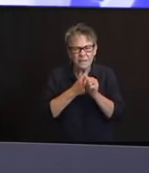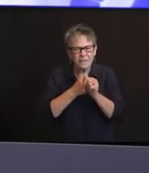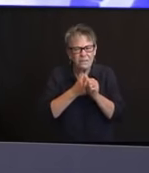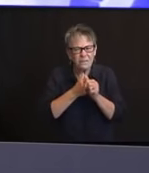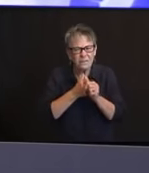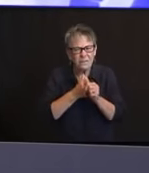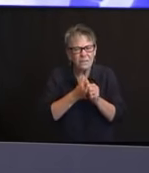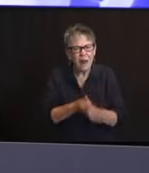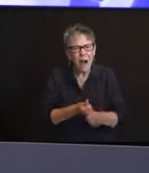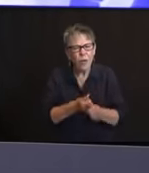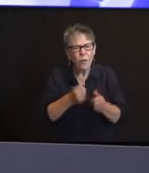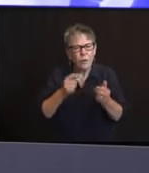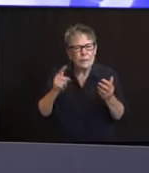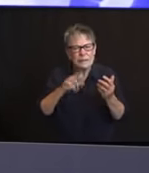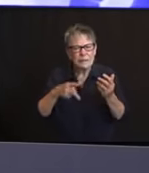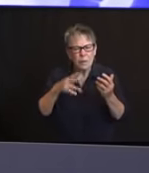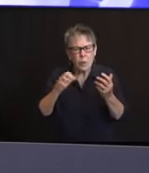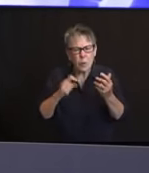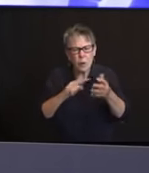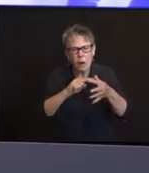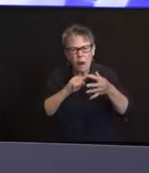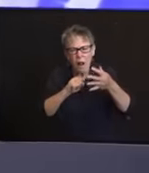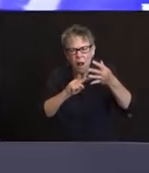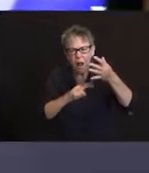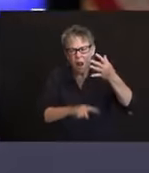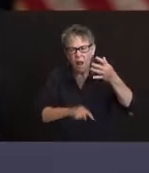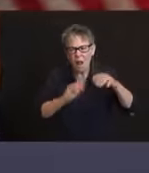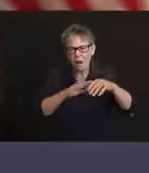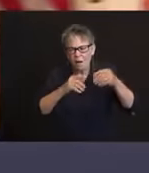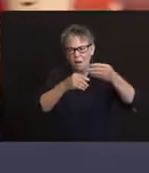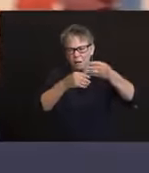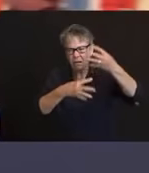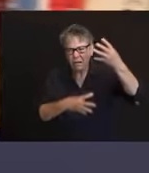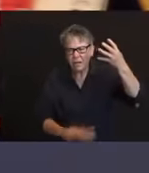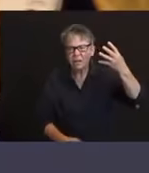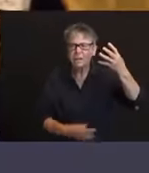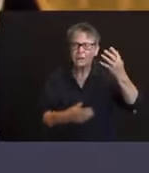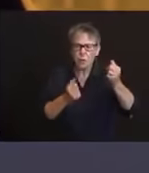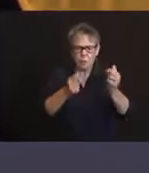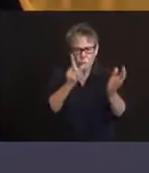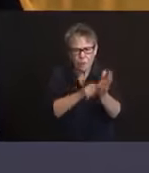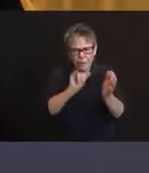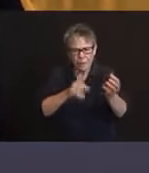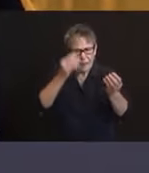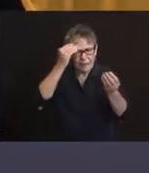and we'll commit to doing that. I think your points are well taken. I just don't know.